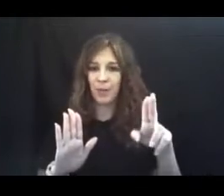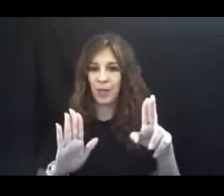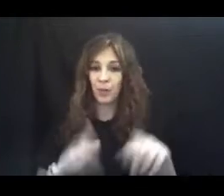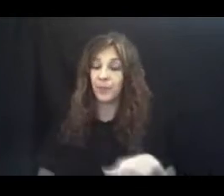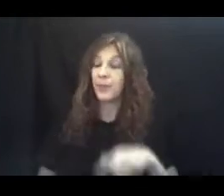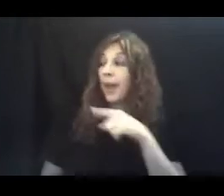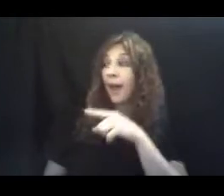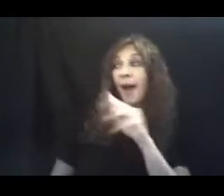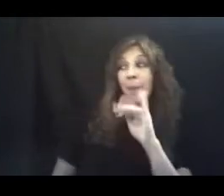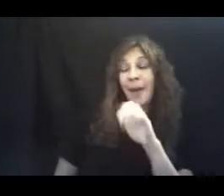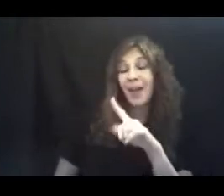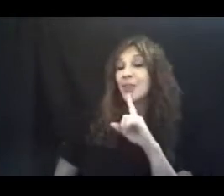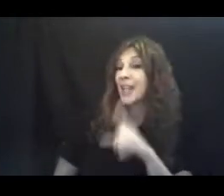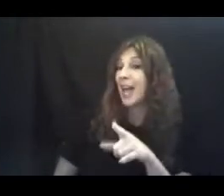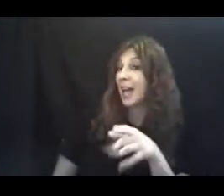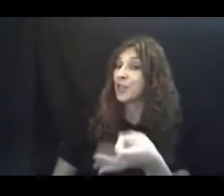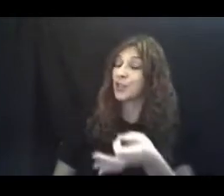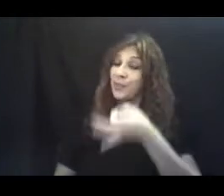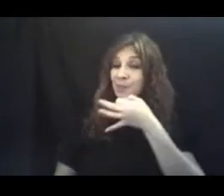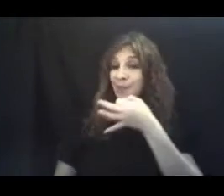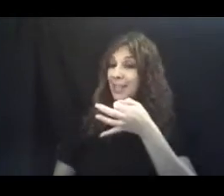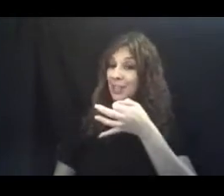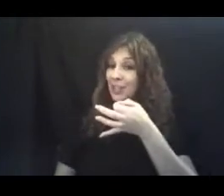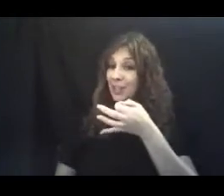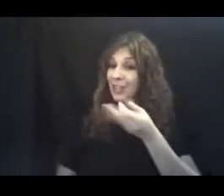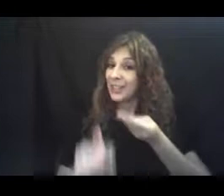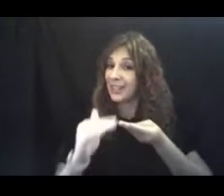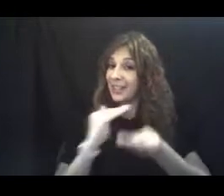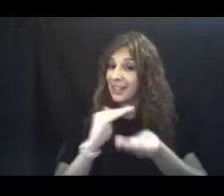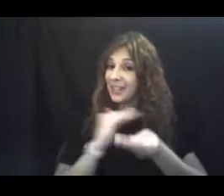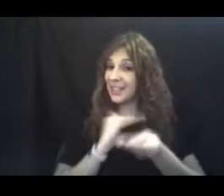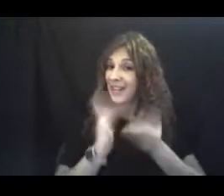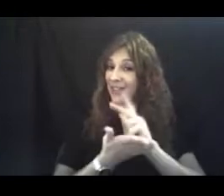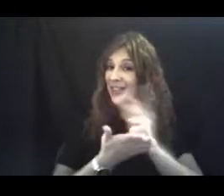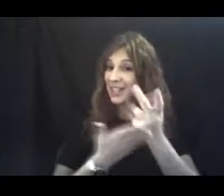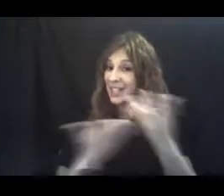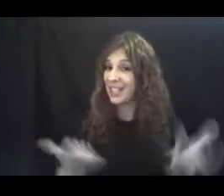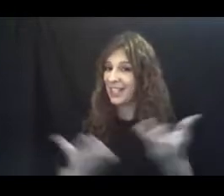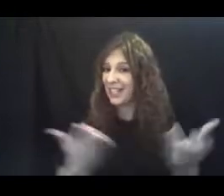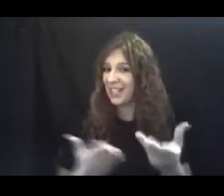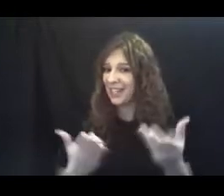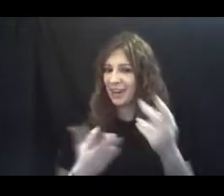the kitchen here. He was watching us cook, and I was seeing him getting all